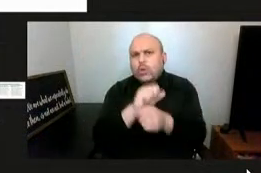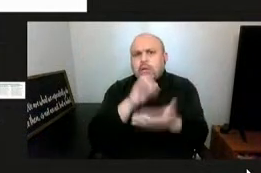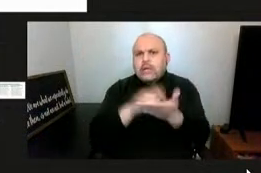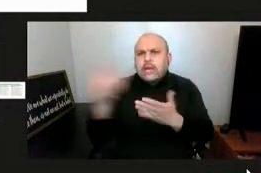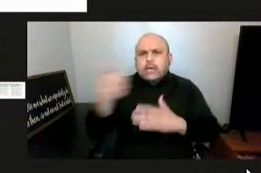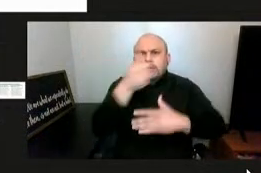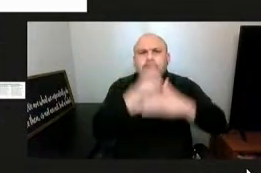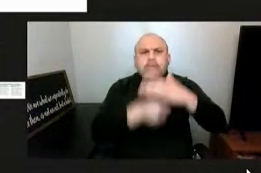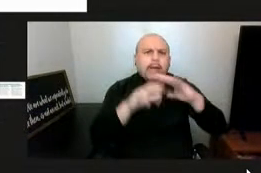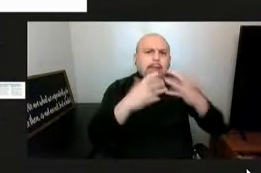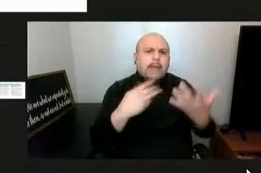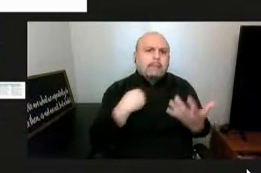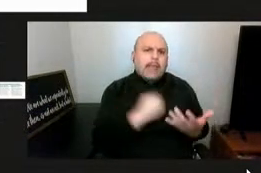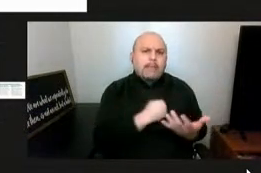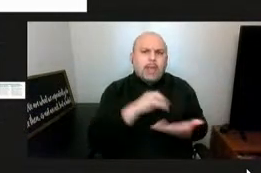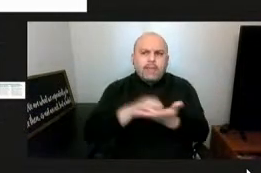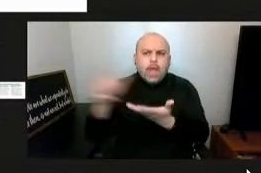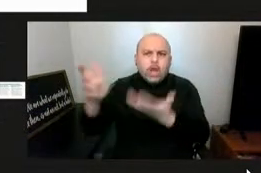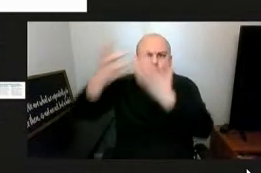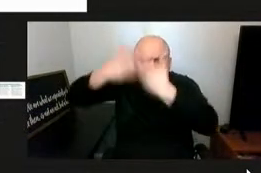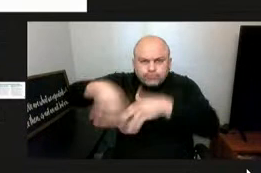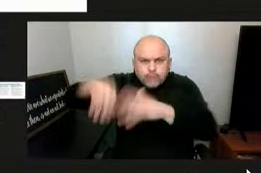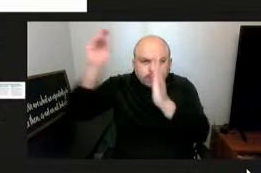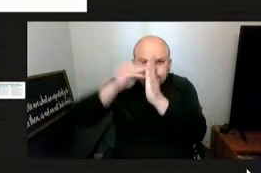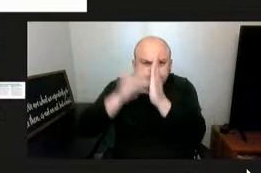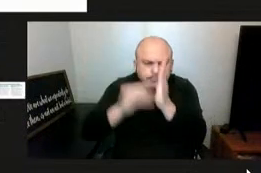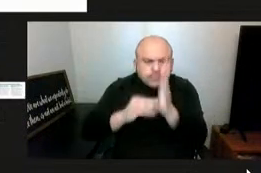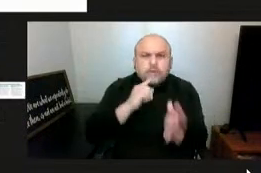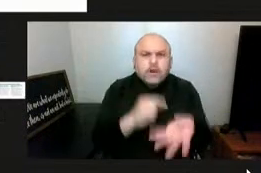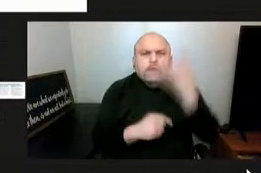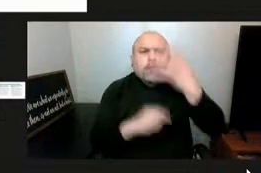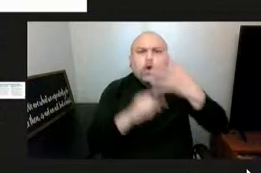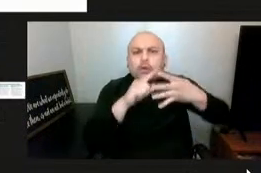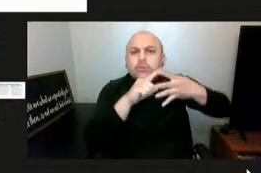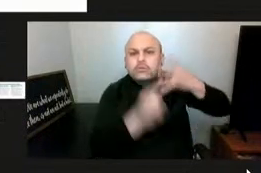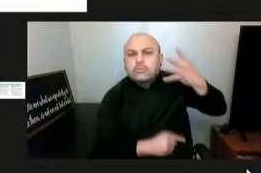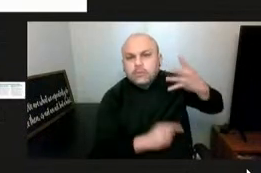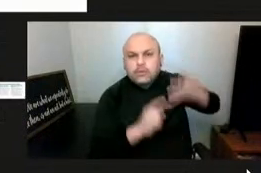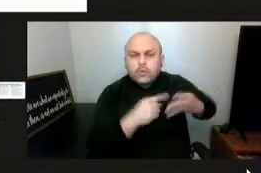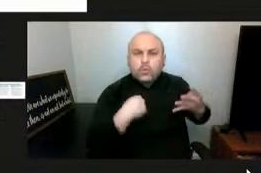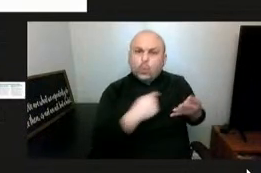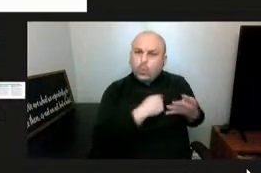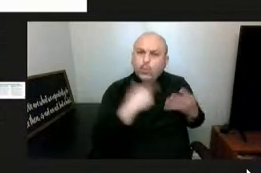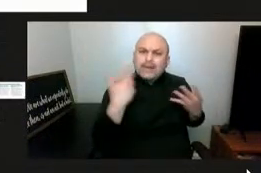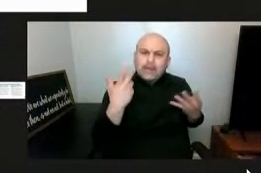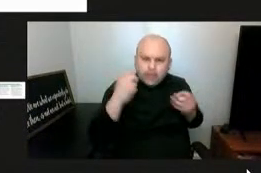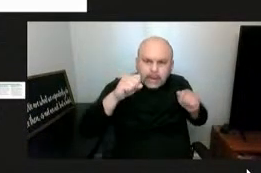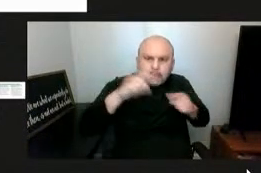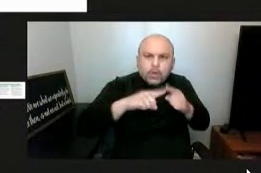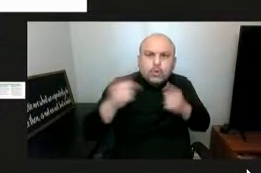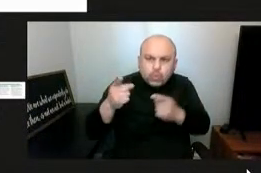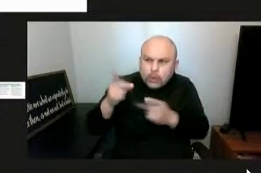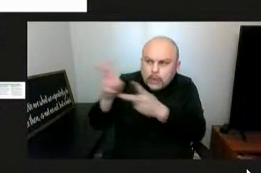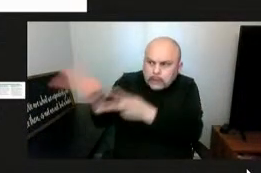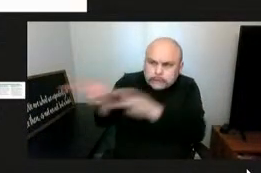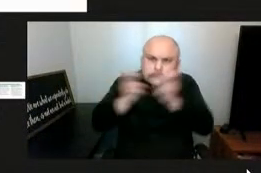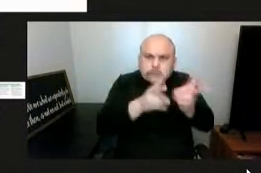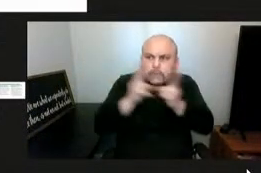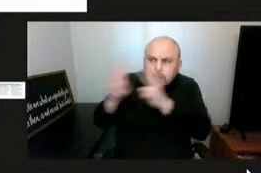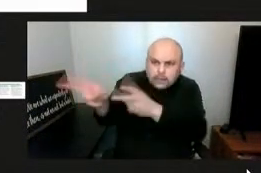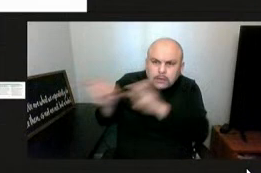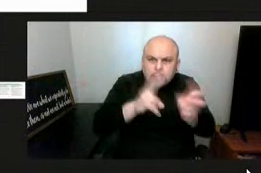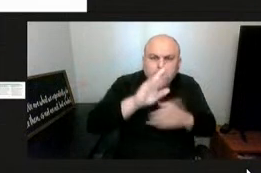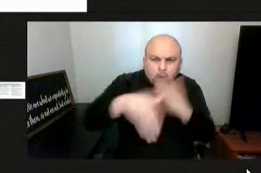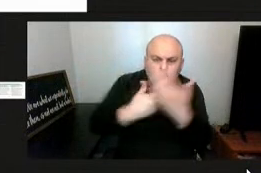members have put forth. So there are 4 themes that we are able to extract from all that you will hear.